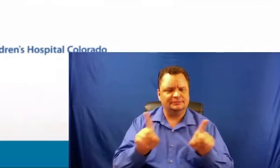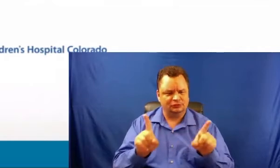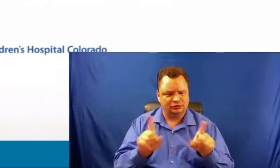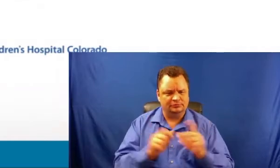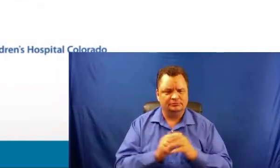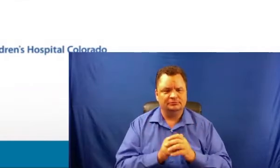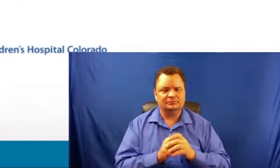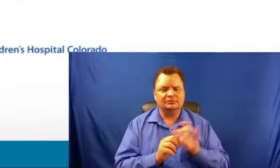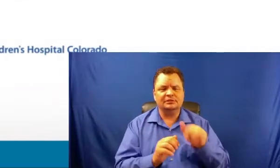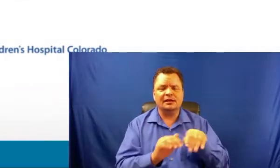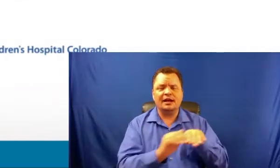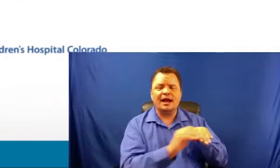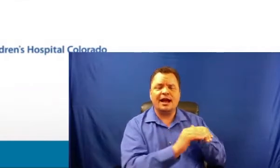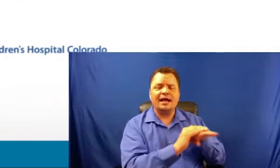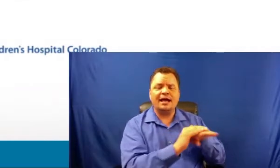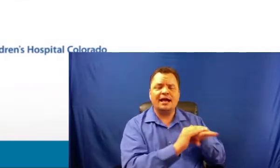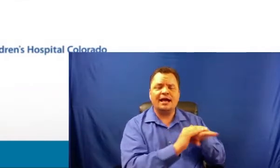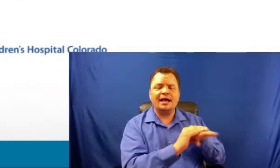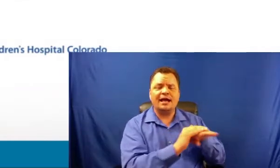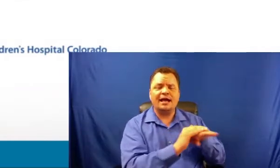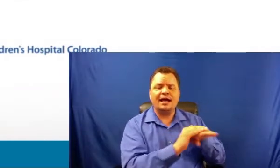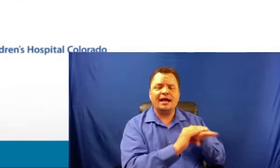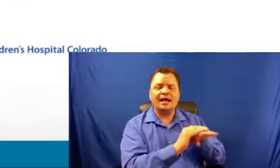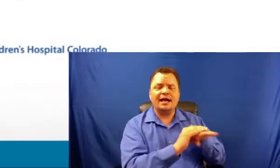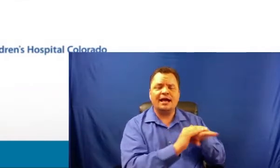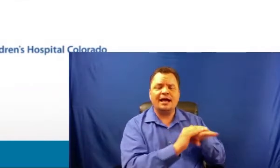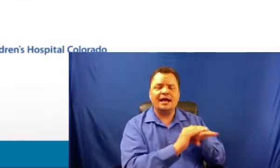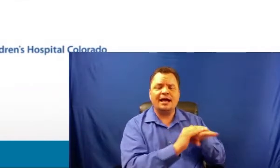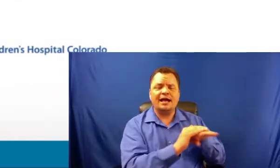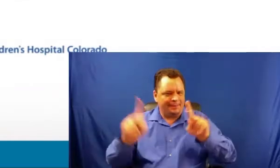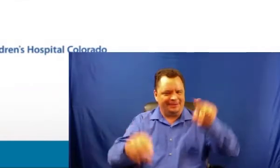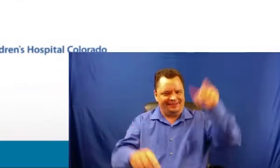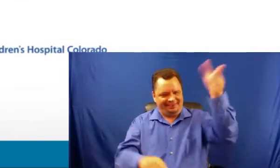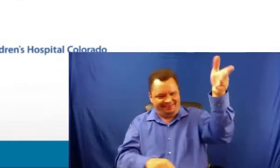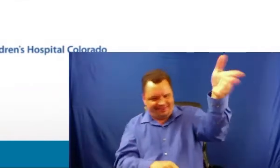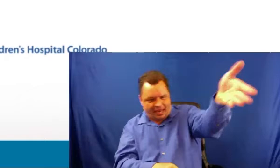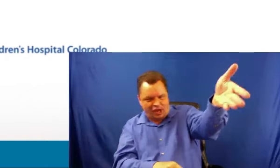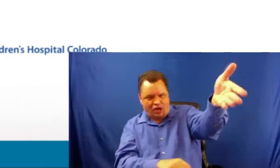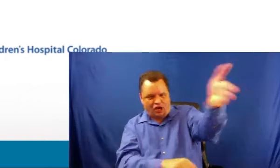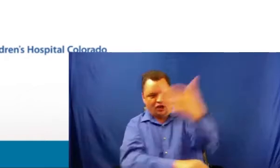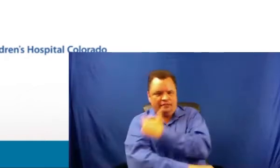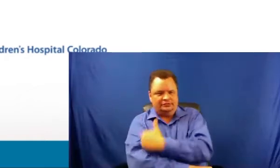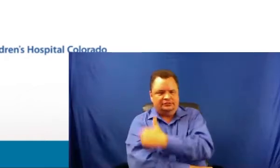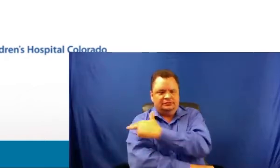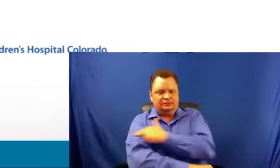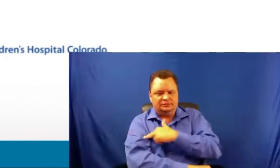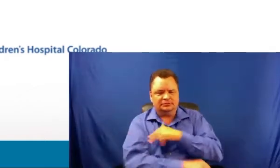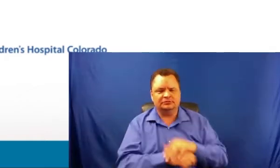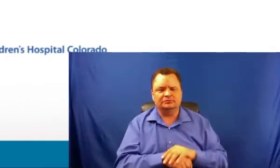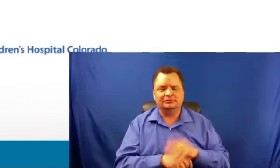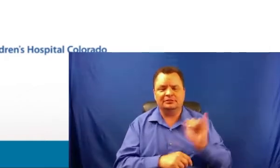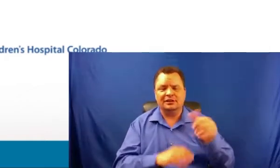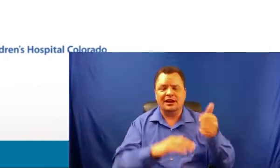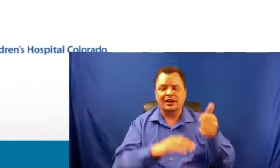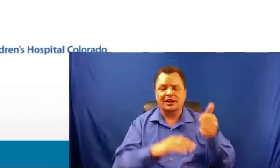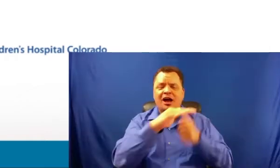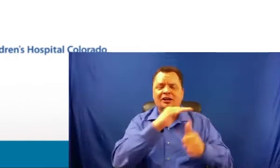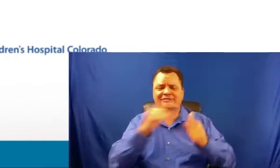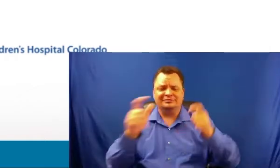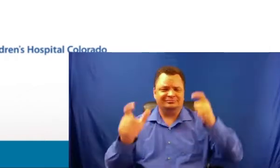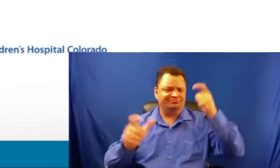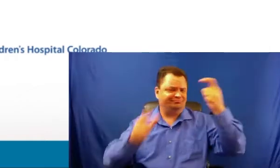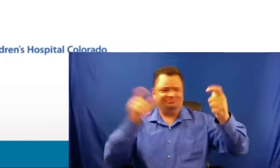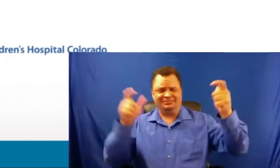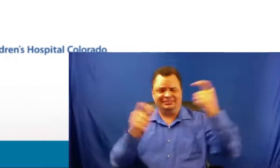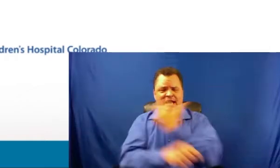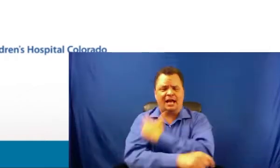is the population in our regional hospitals who are part of a larger hospital system, of course. So that means not only El Paso County